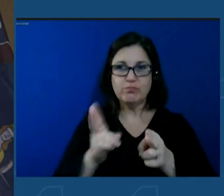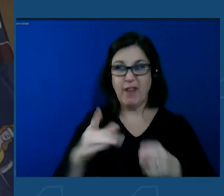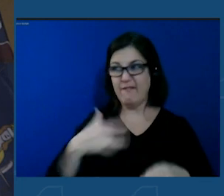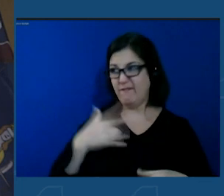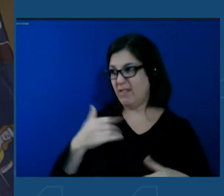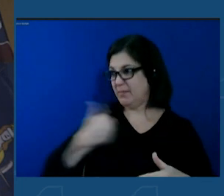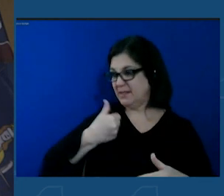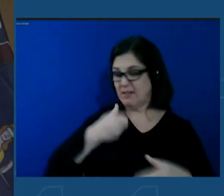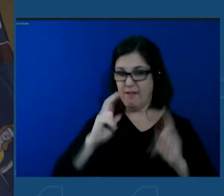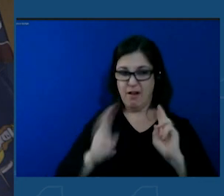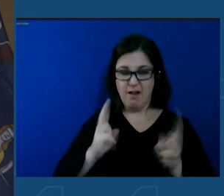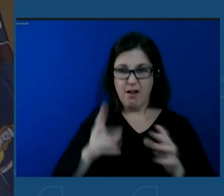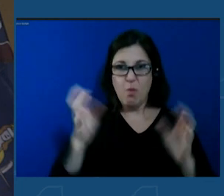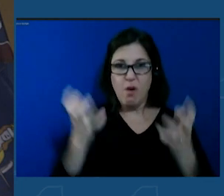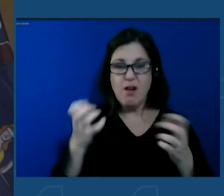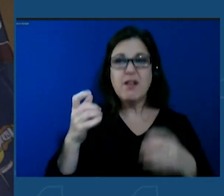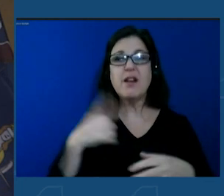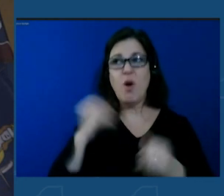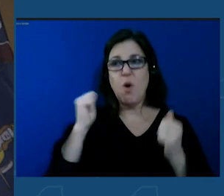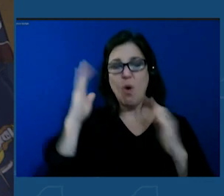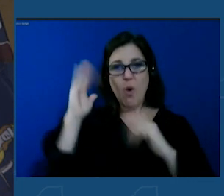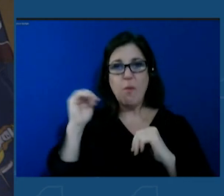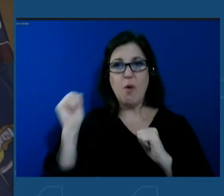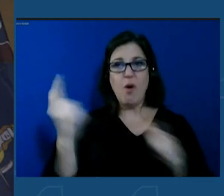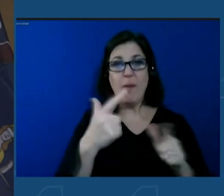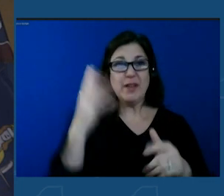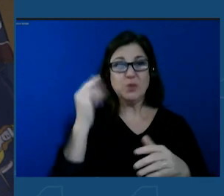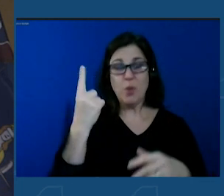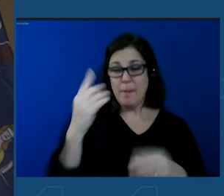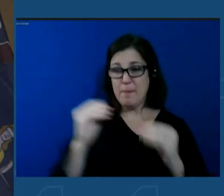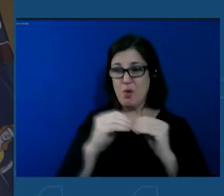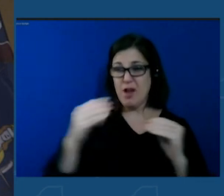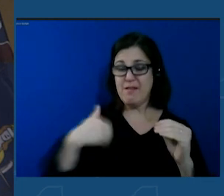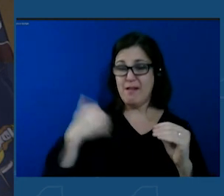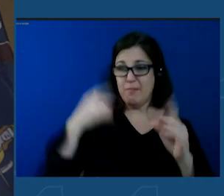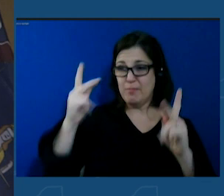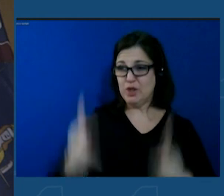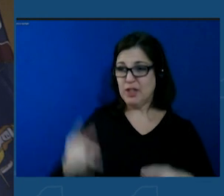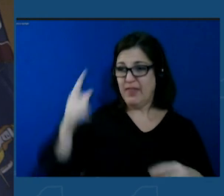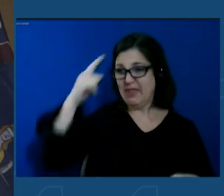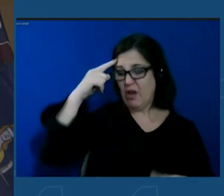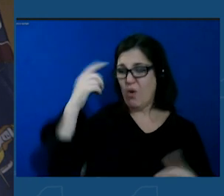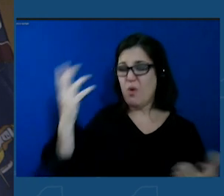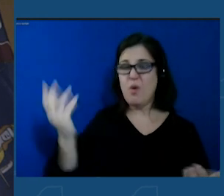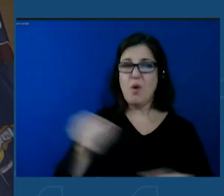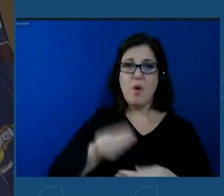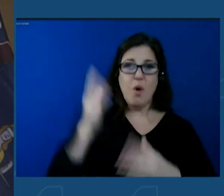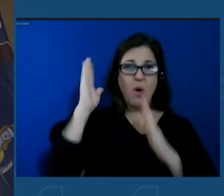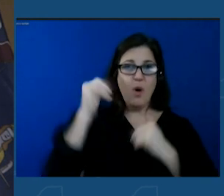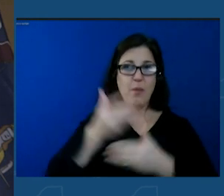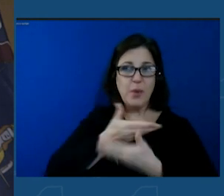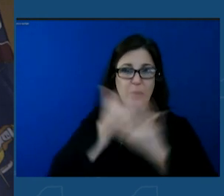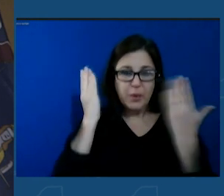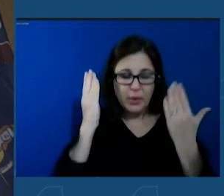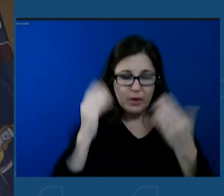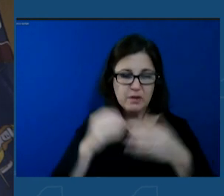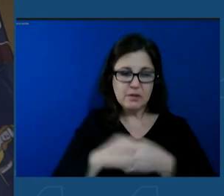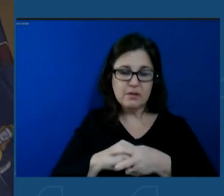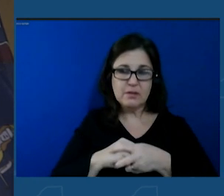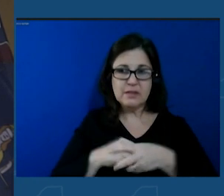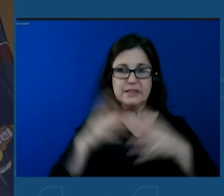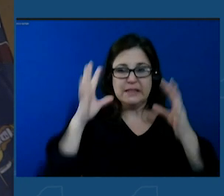do. Because one more young person who thinks that everything is so hopeless, they decide